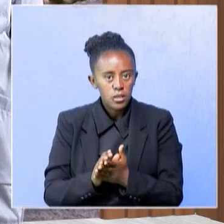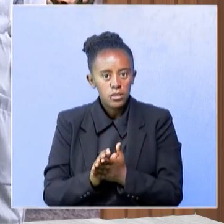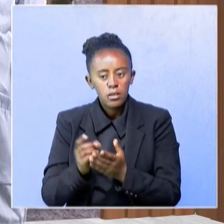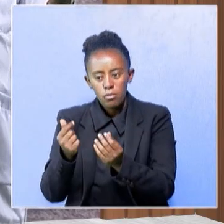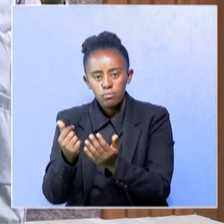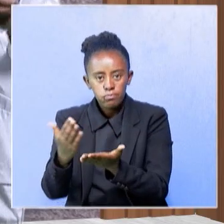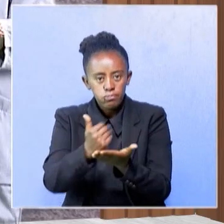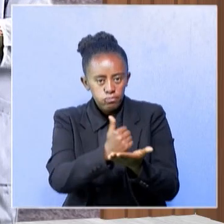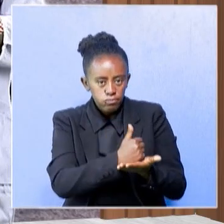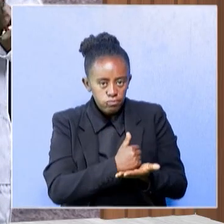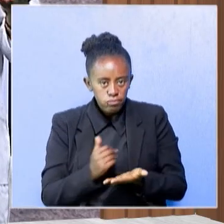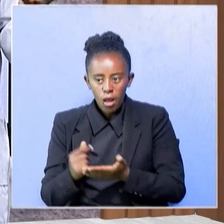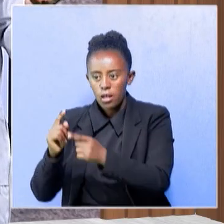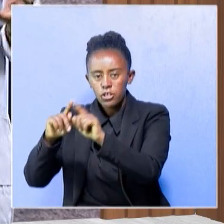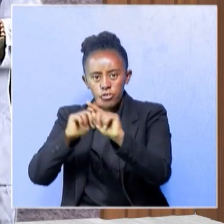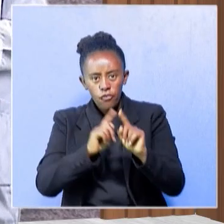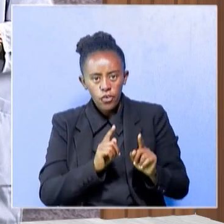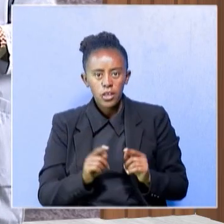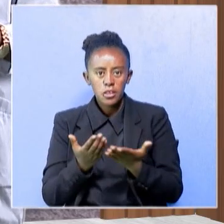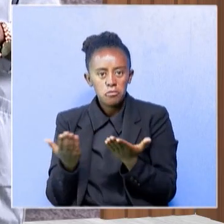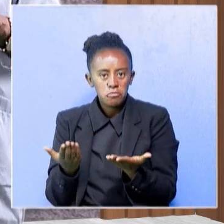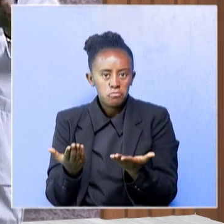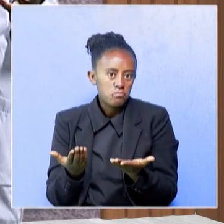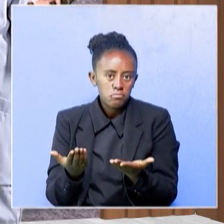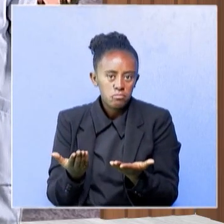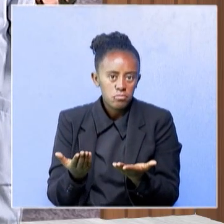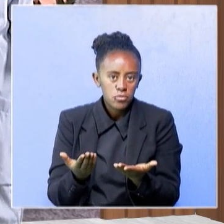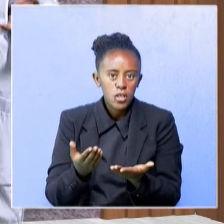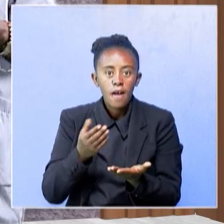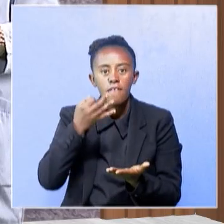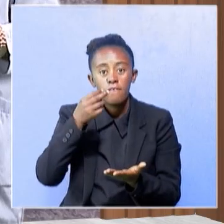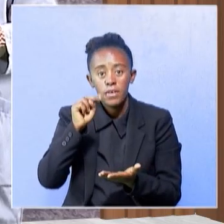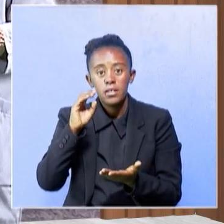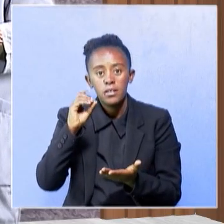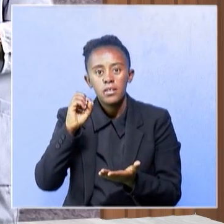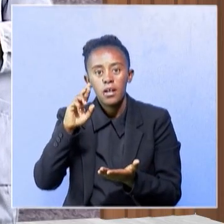collect money by different events such as fundraising is maybe.